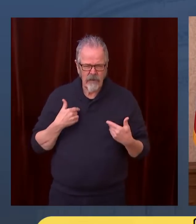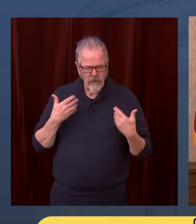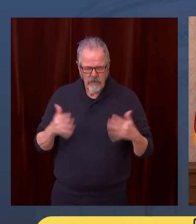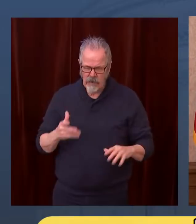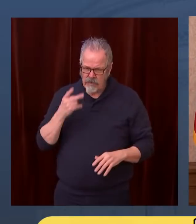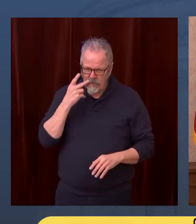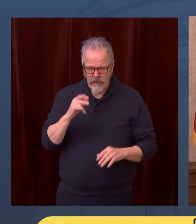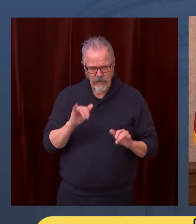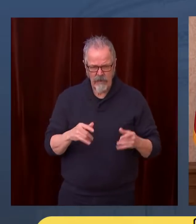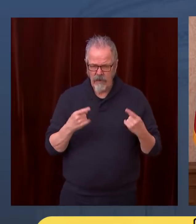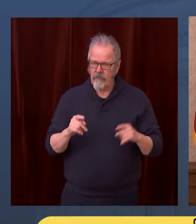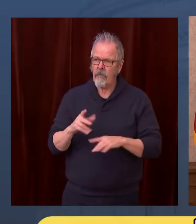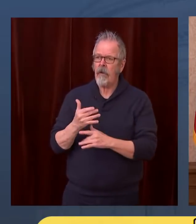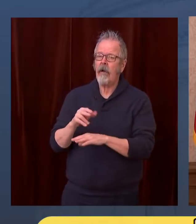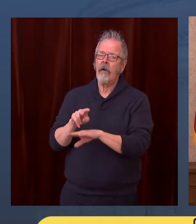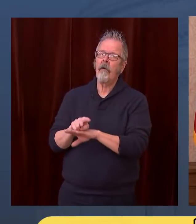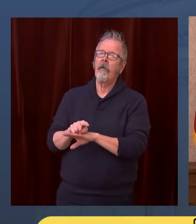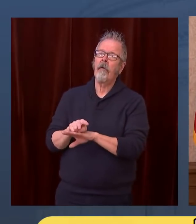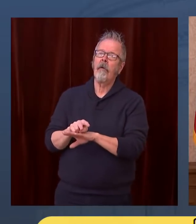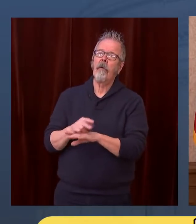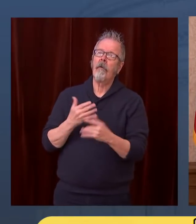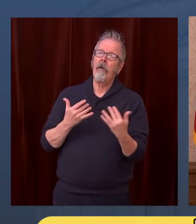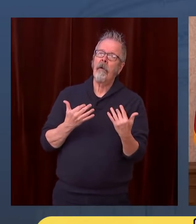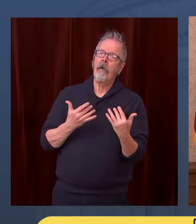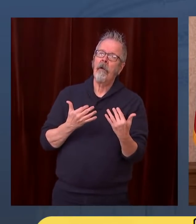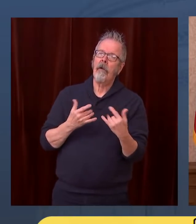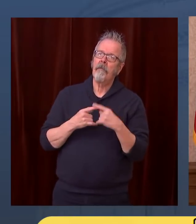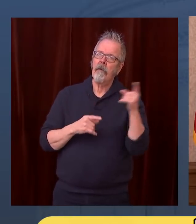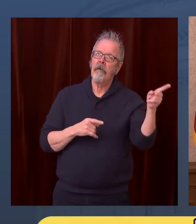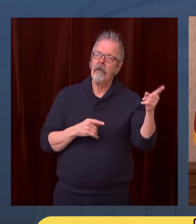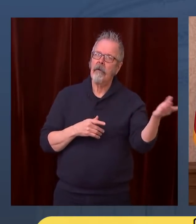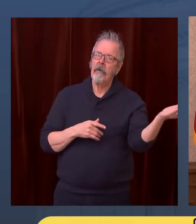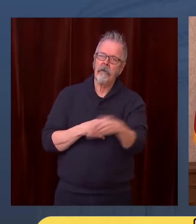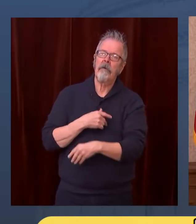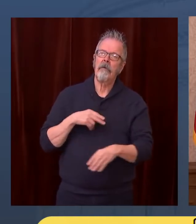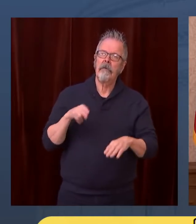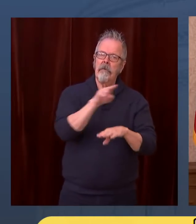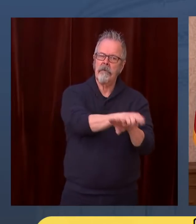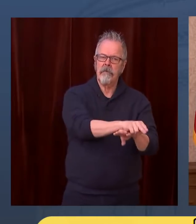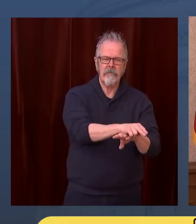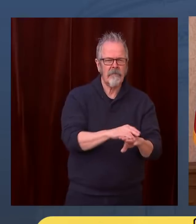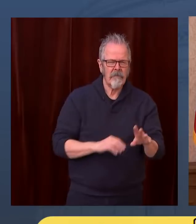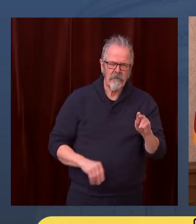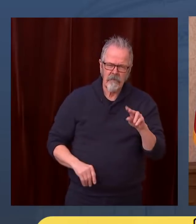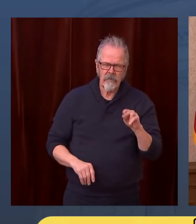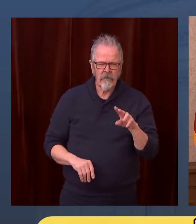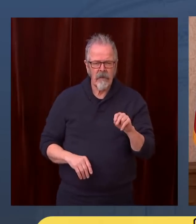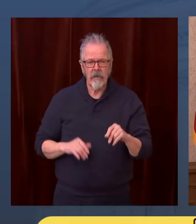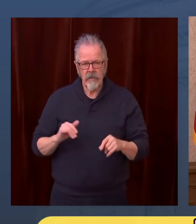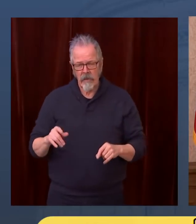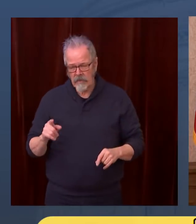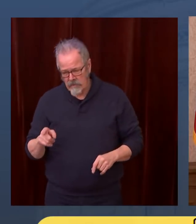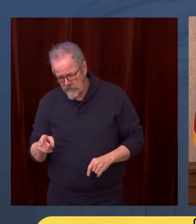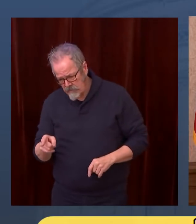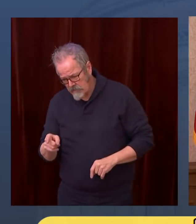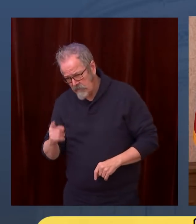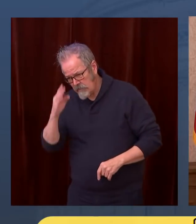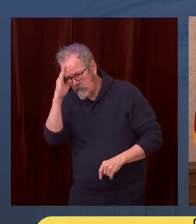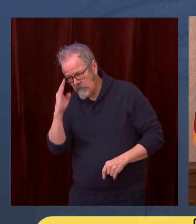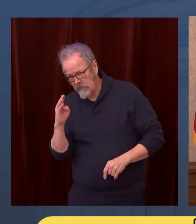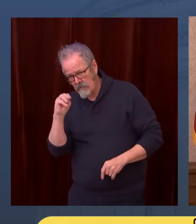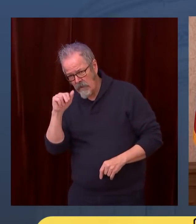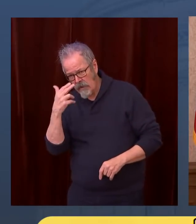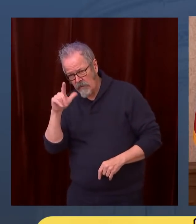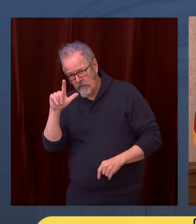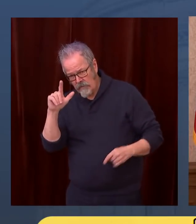mask strategy in place for a few more weeks till we get down to that level. And I'm proud that we